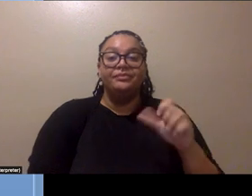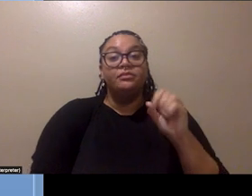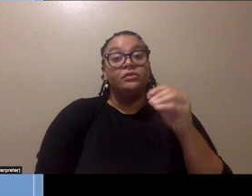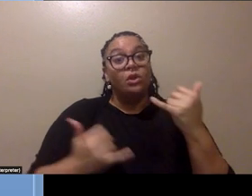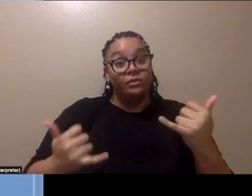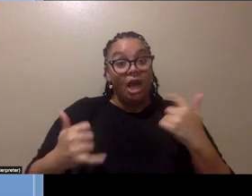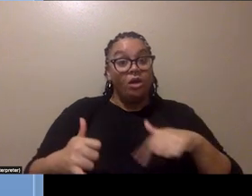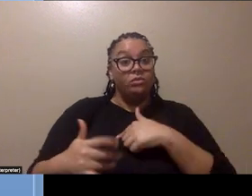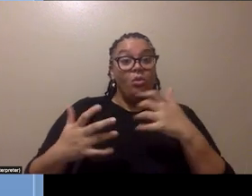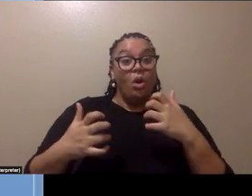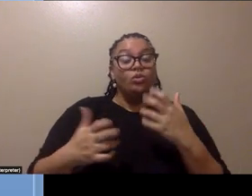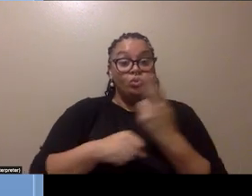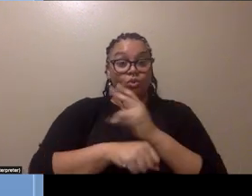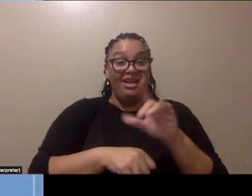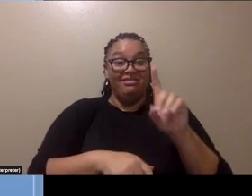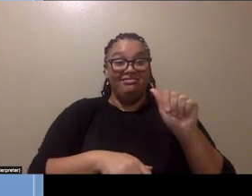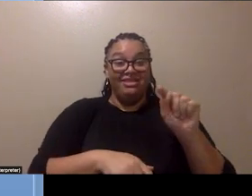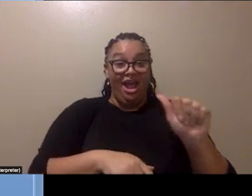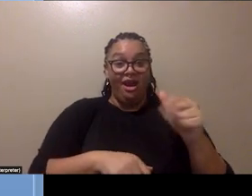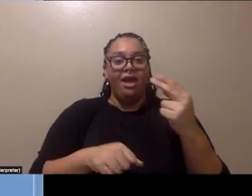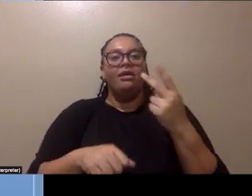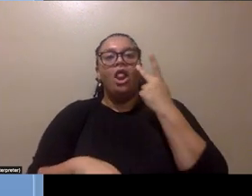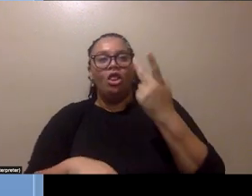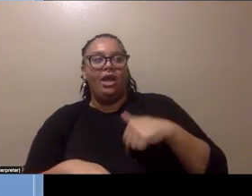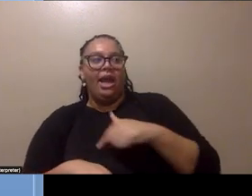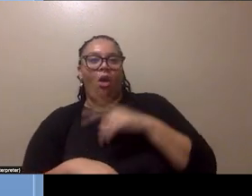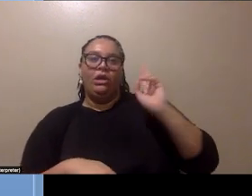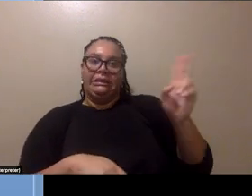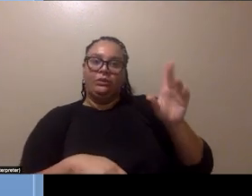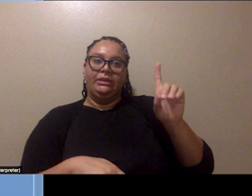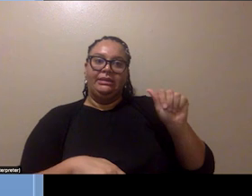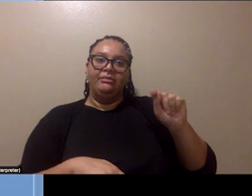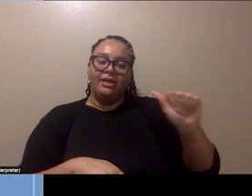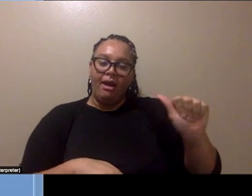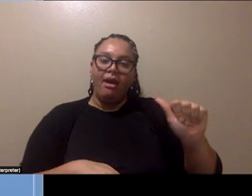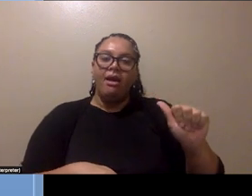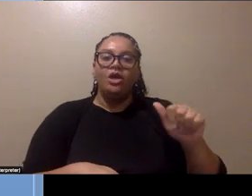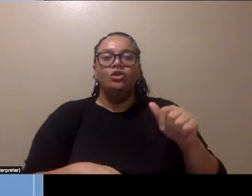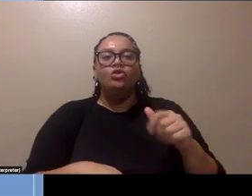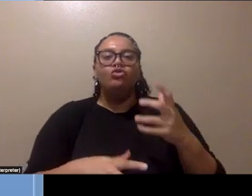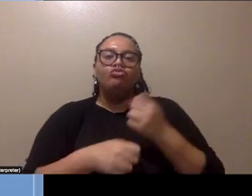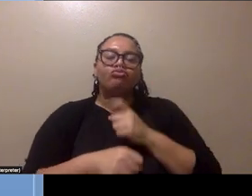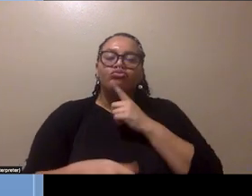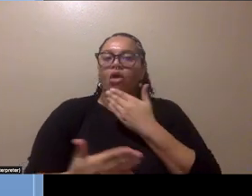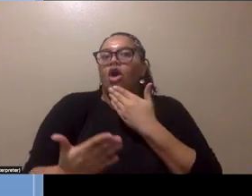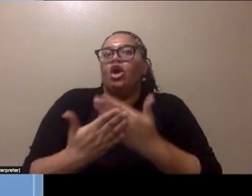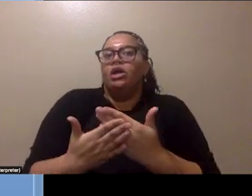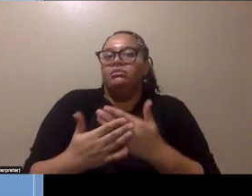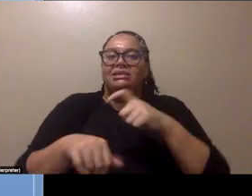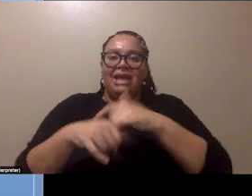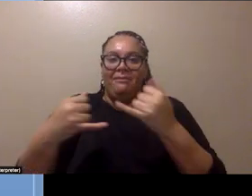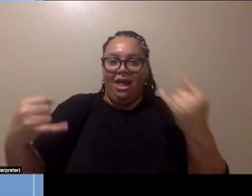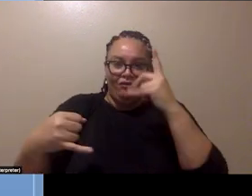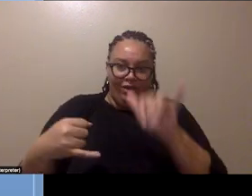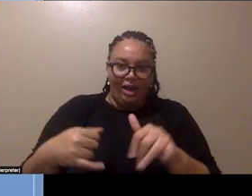nesting. So now we want to take that data and look at our historic data and make some comparisons over time to get a good